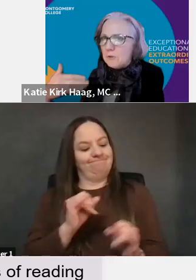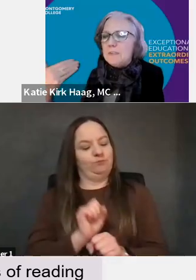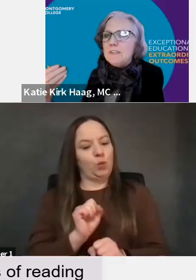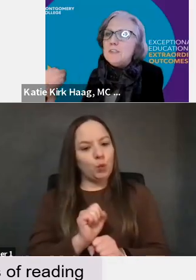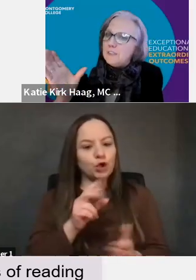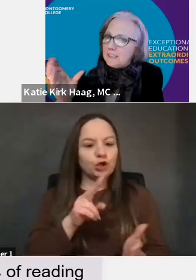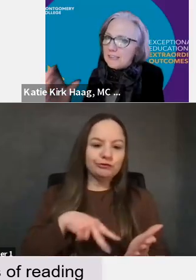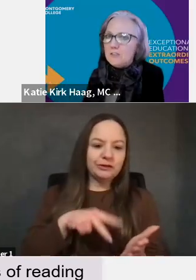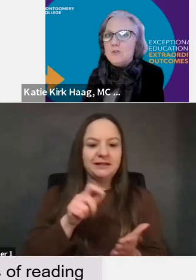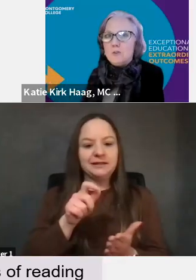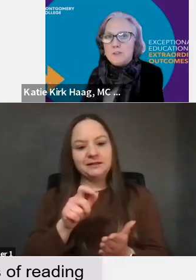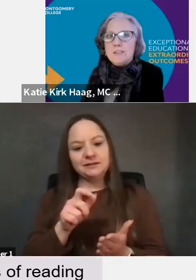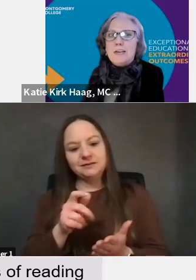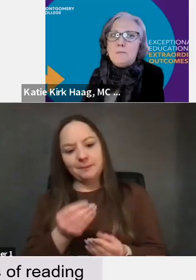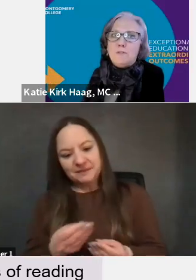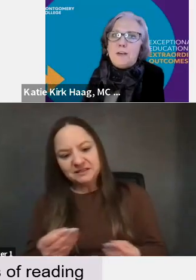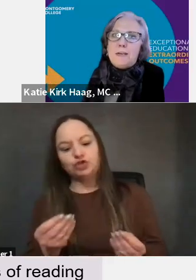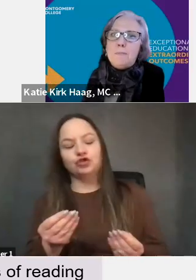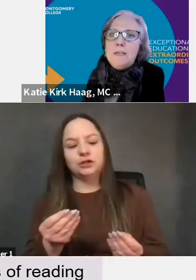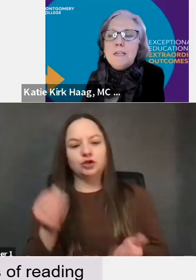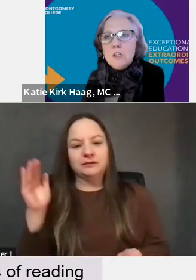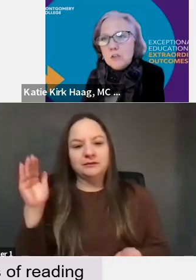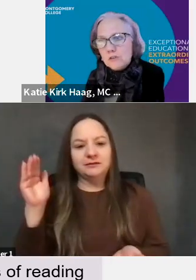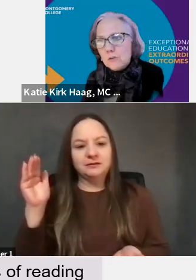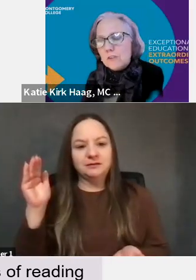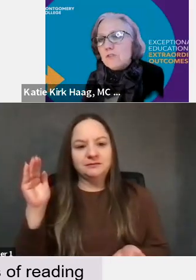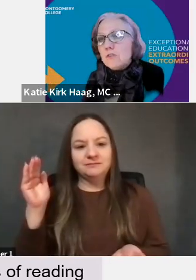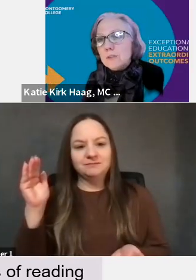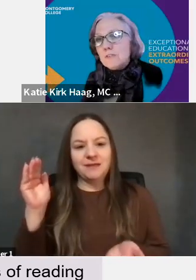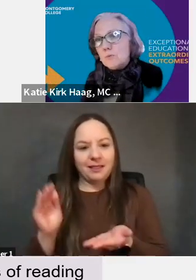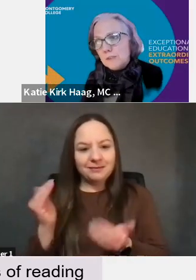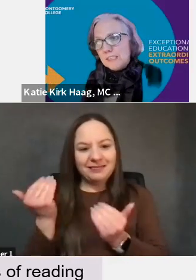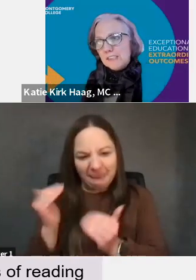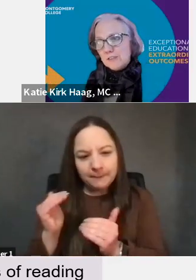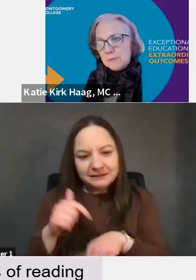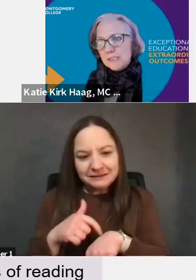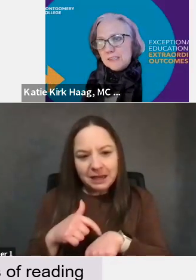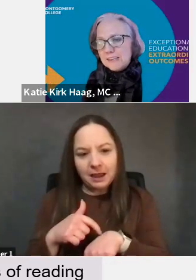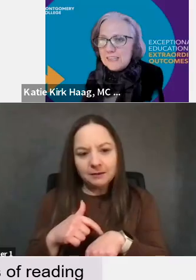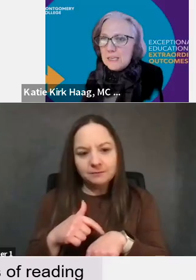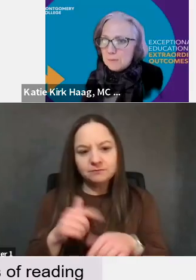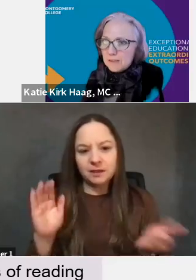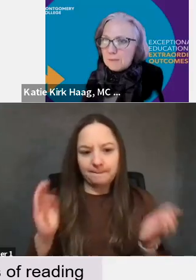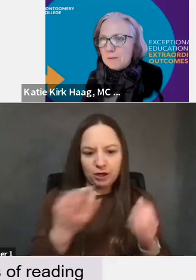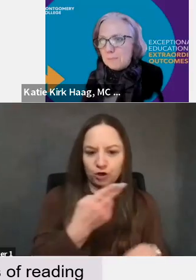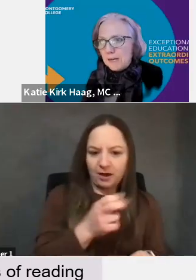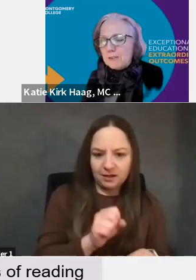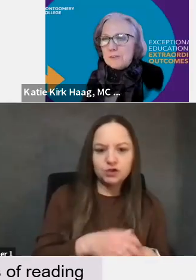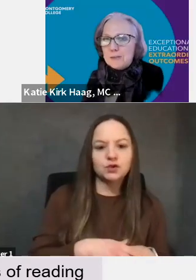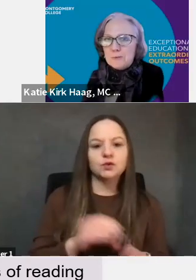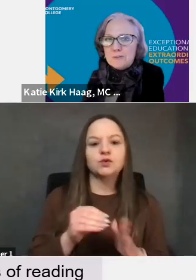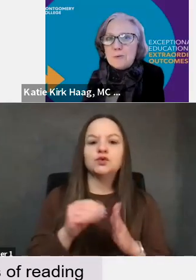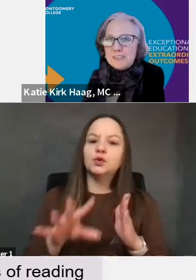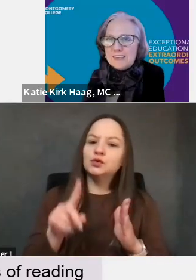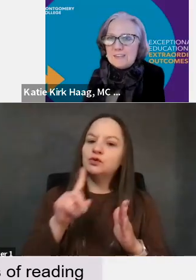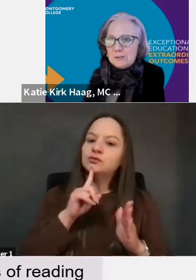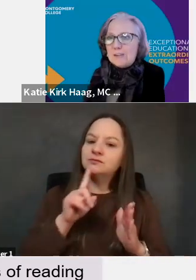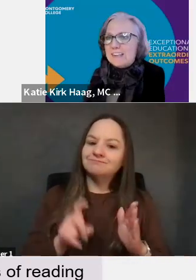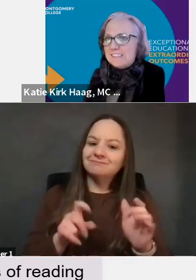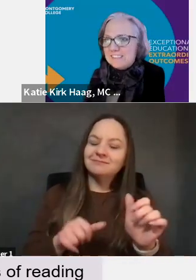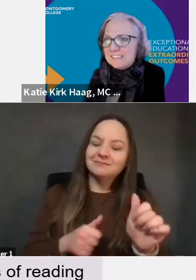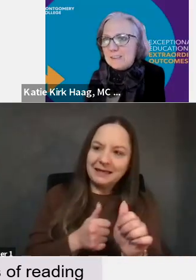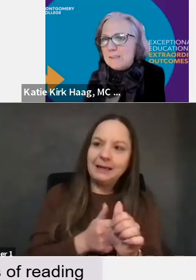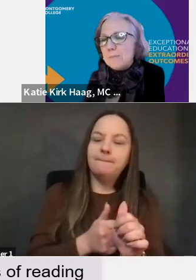reading, a lot more material in that shorter time frame. So the students really need to be kind of keeping up and monitoring what's going on